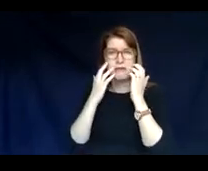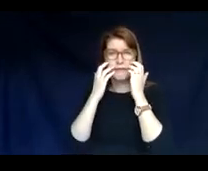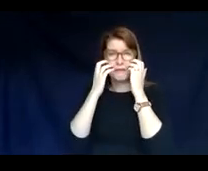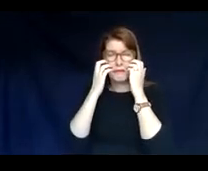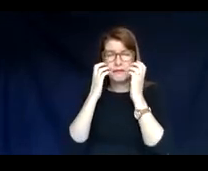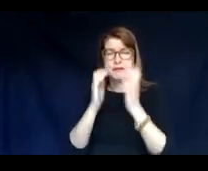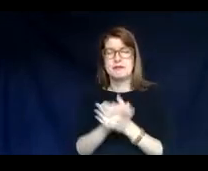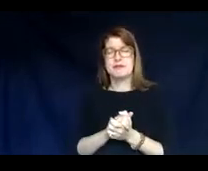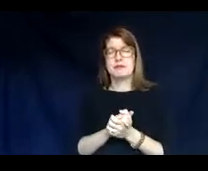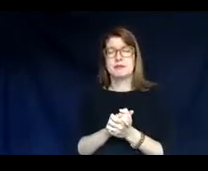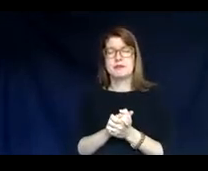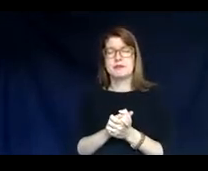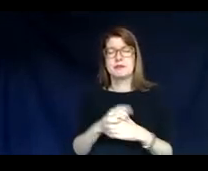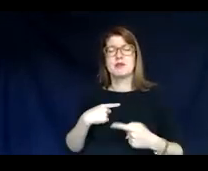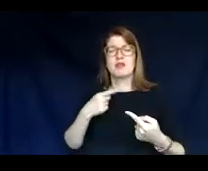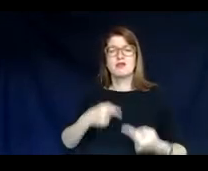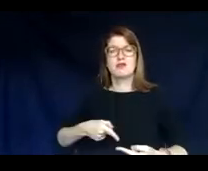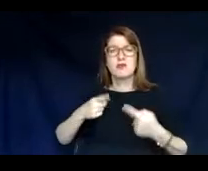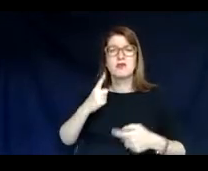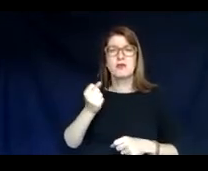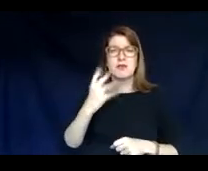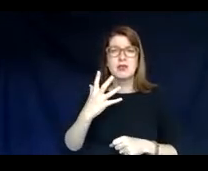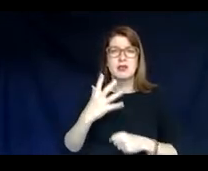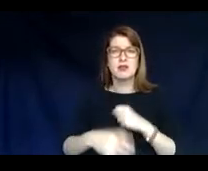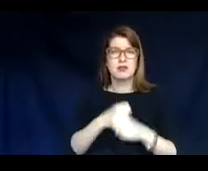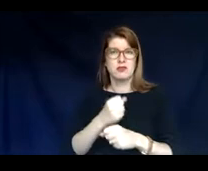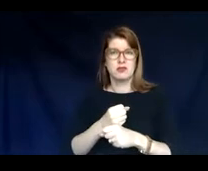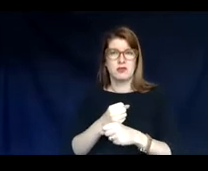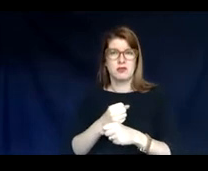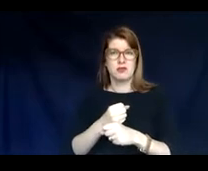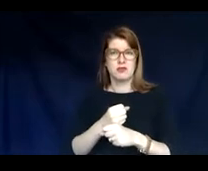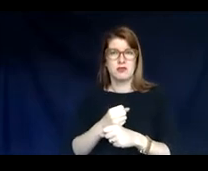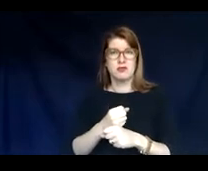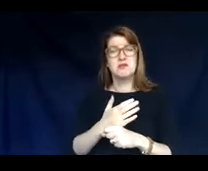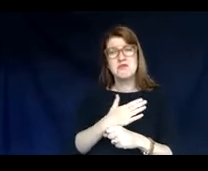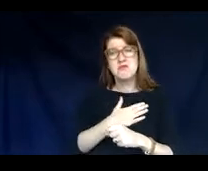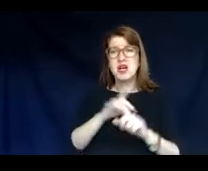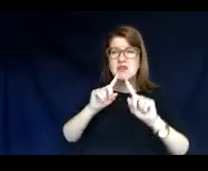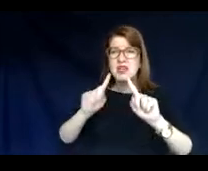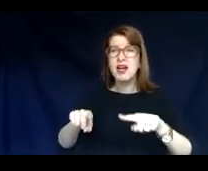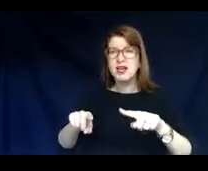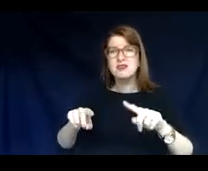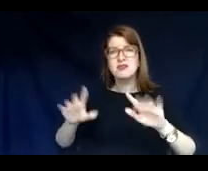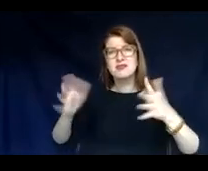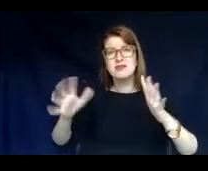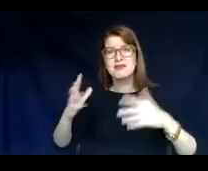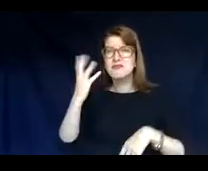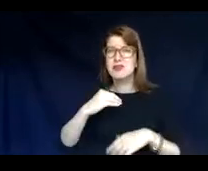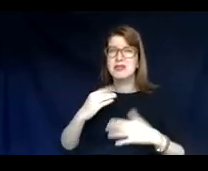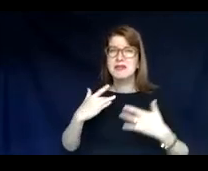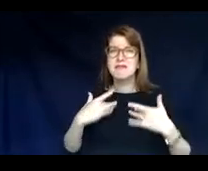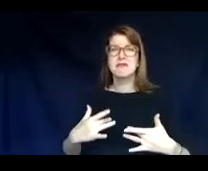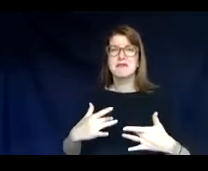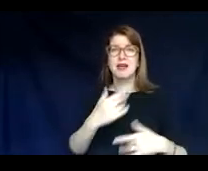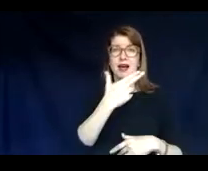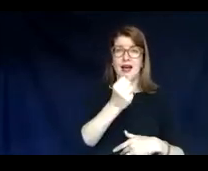Man, I struggled for years. And I think my reaction was pretty typical from somebody going from high school to college.